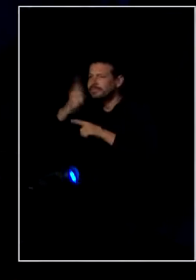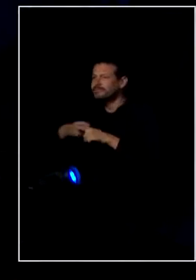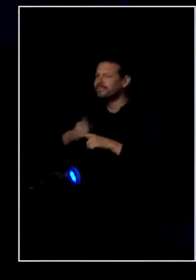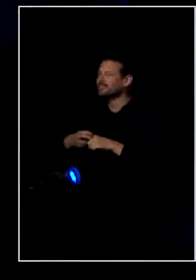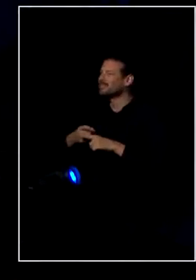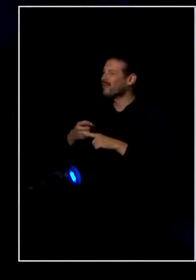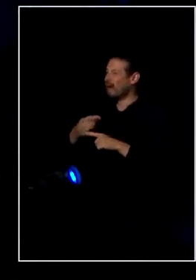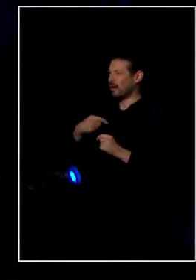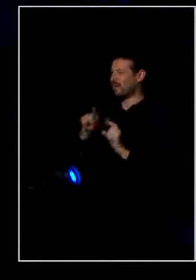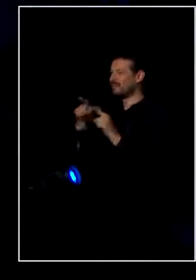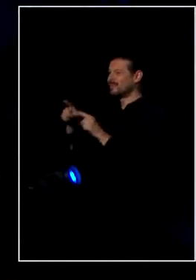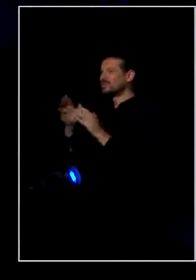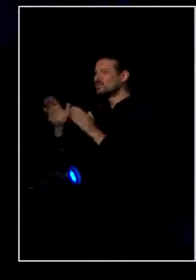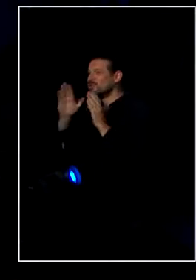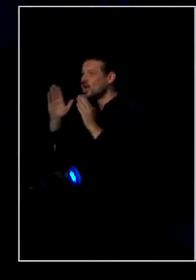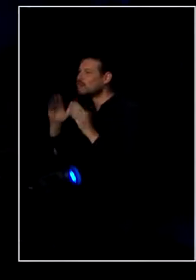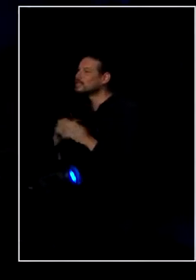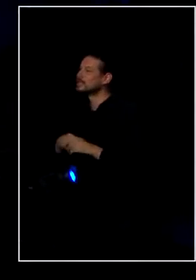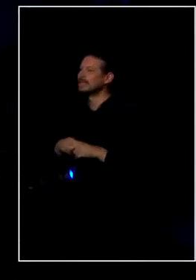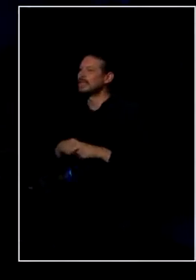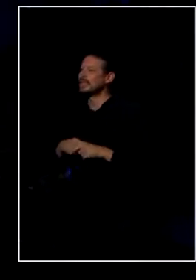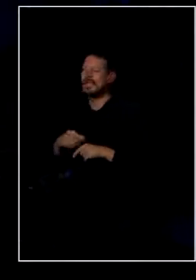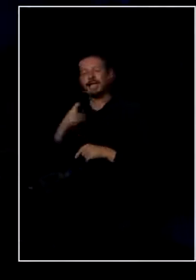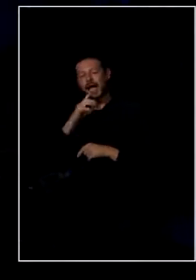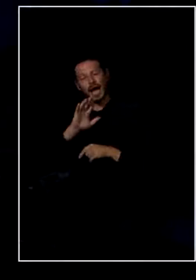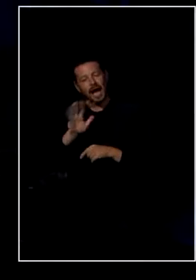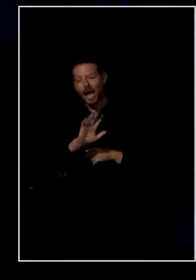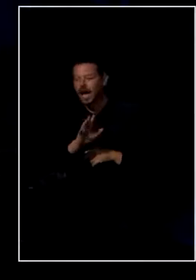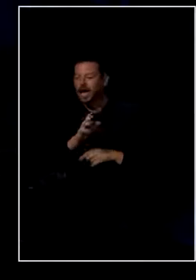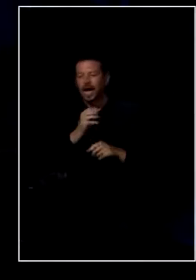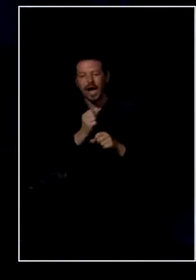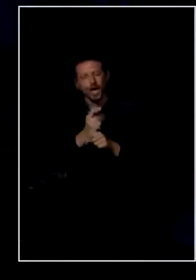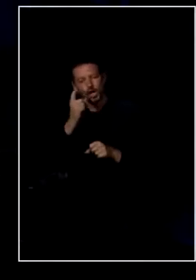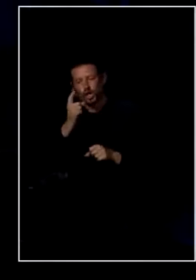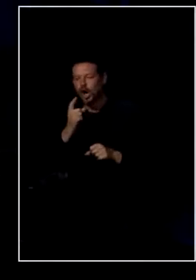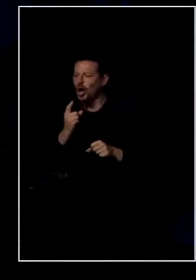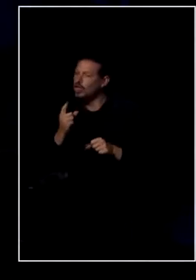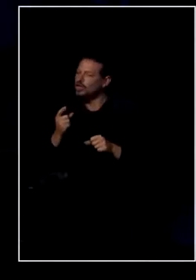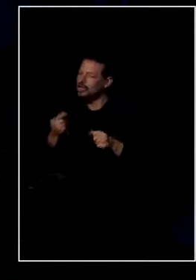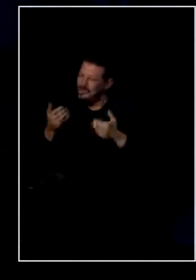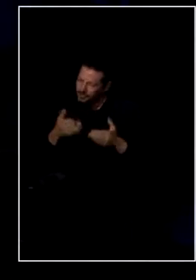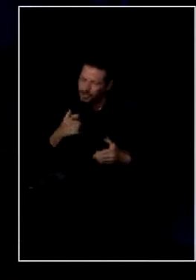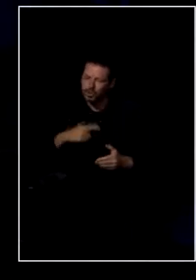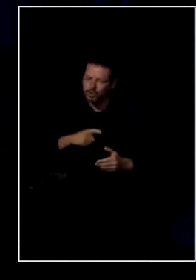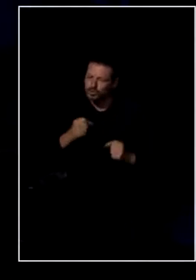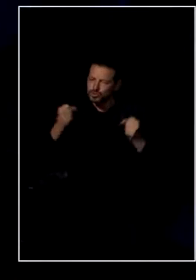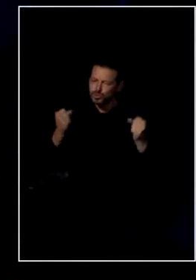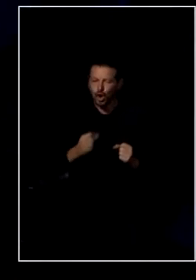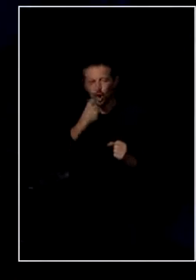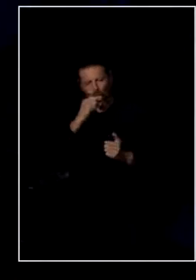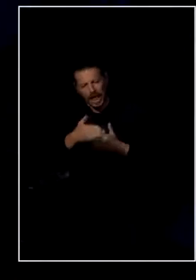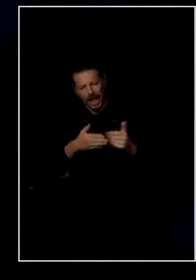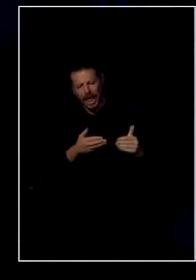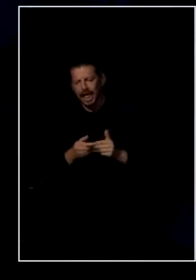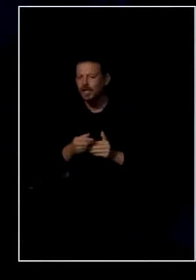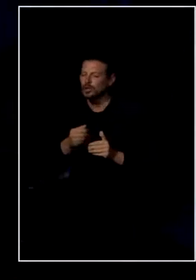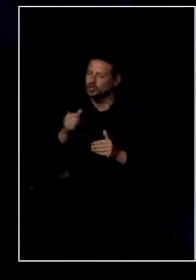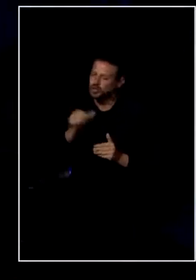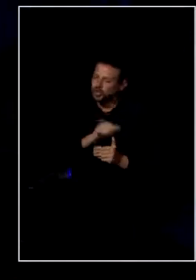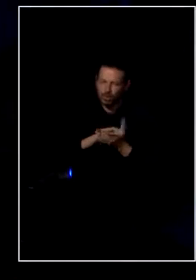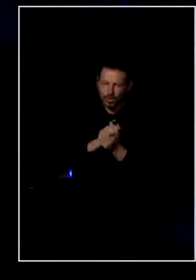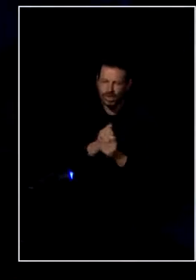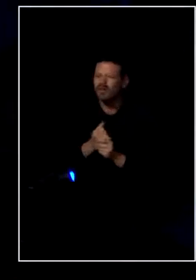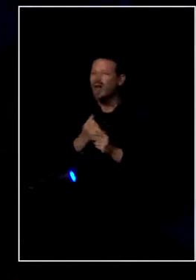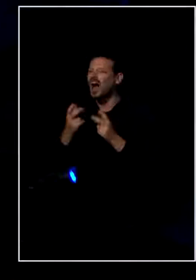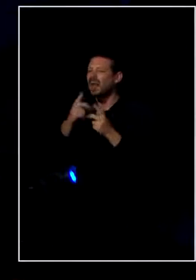and I'd be told, oh no, Jessica, you know, God doesn't give you anything you can't handle, and you should be grateful. There are worse people